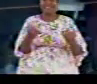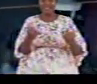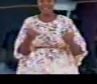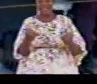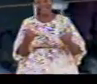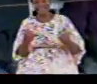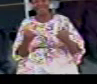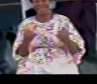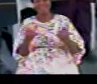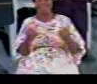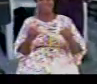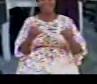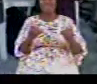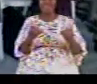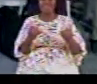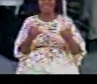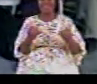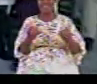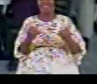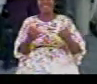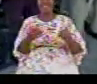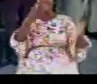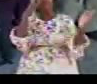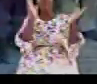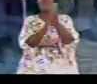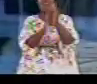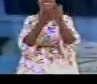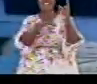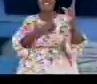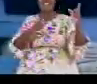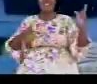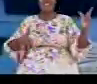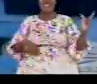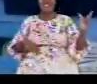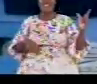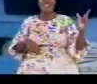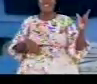Pastor. Welcome, sir. Praise the Lord.